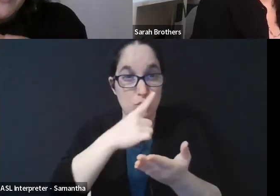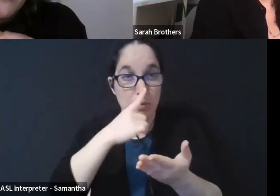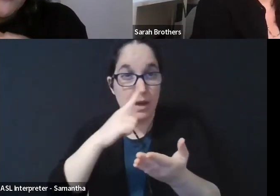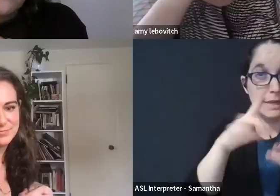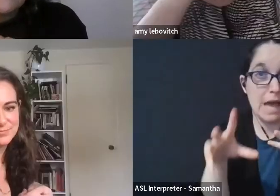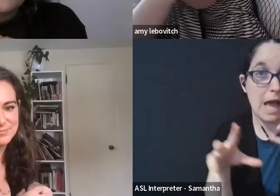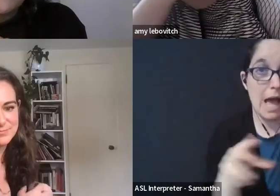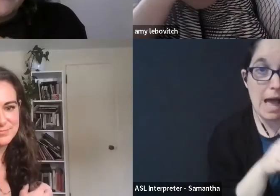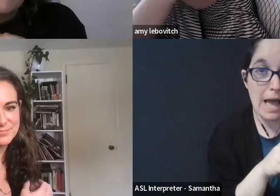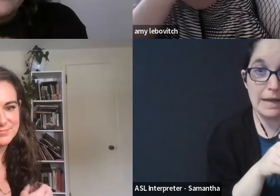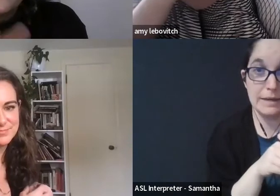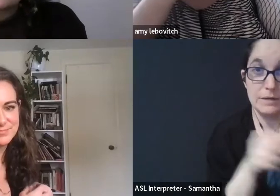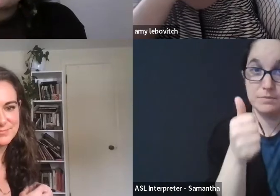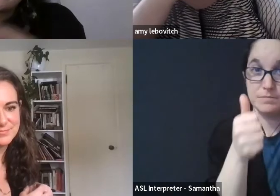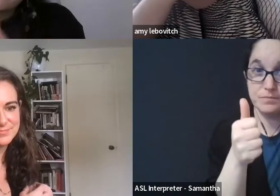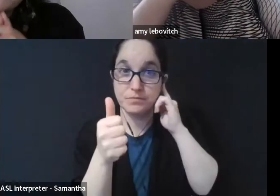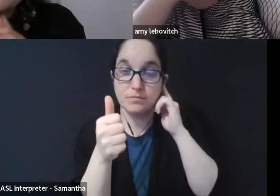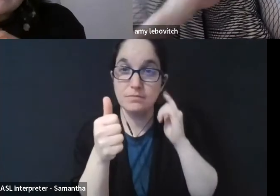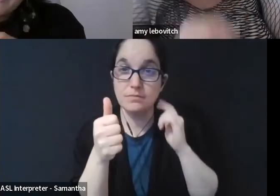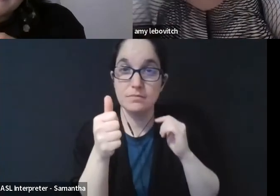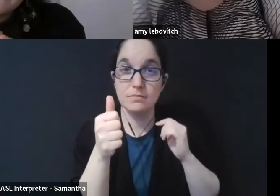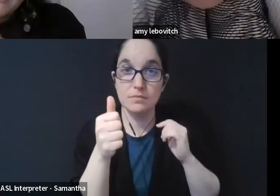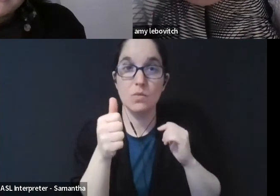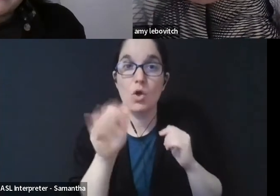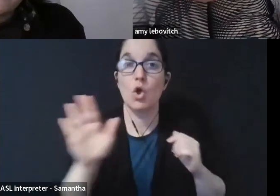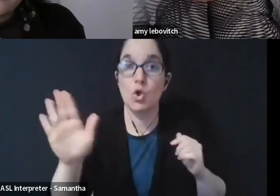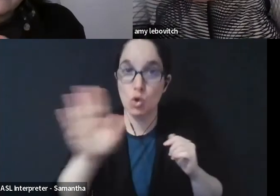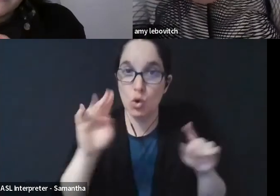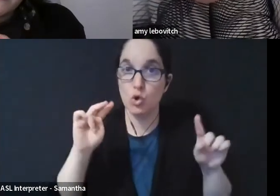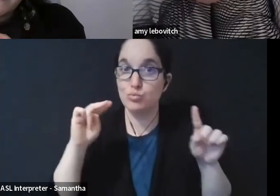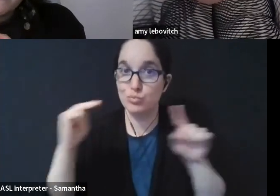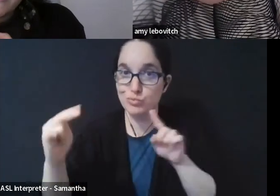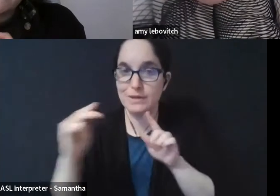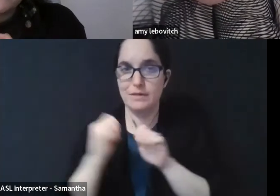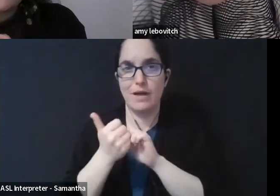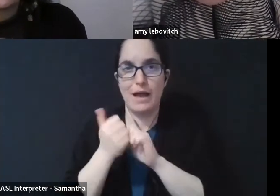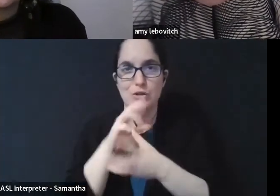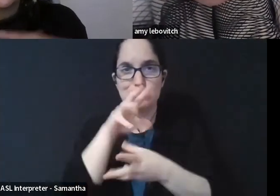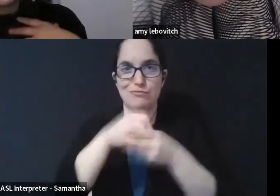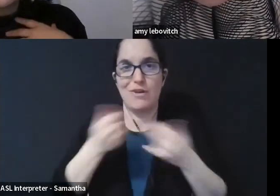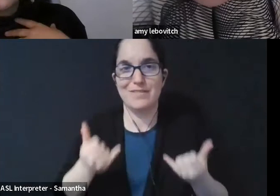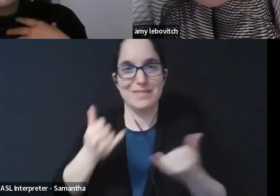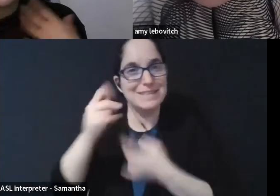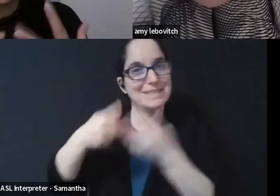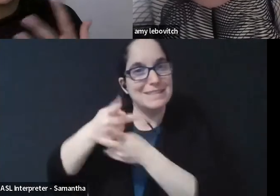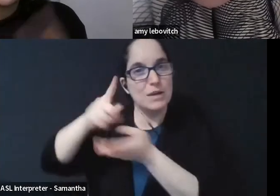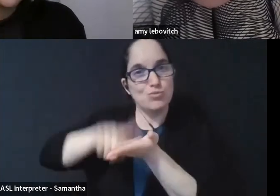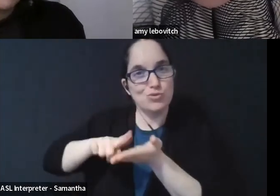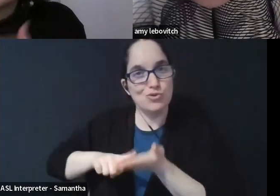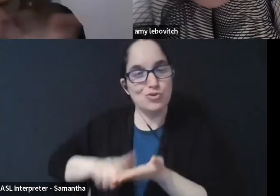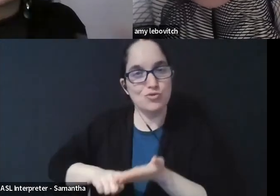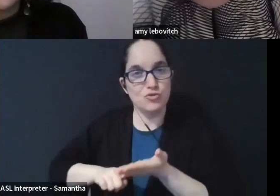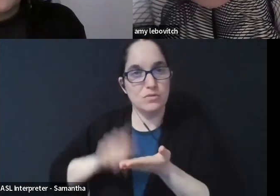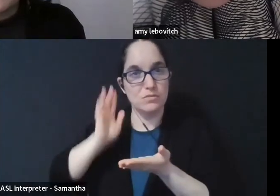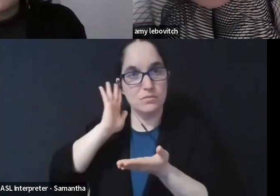this point to talk a little bit about what it's been like from your perspective, be involved in this kind of research. You know, what has it been like for you? What was it